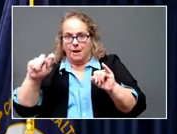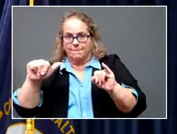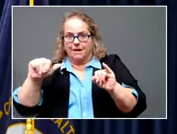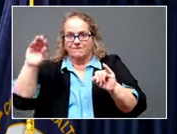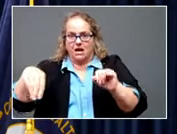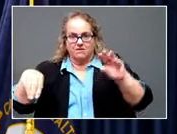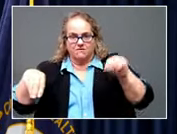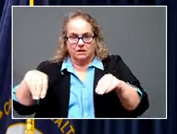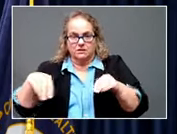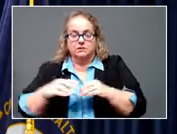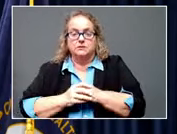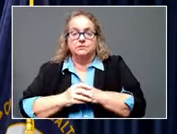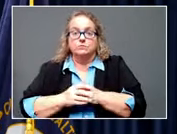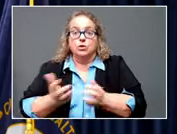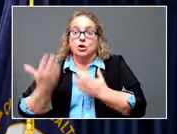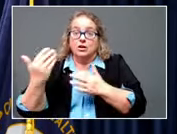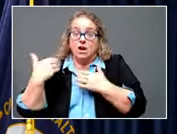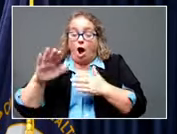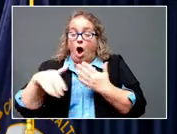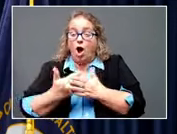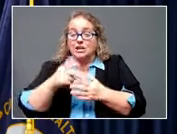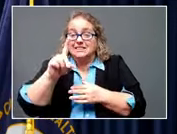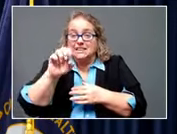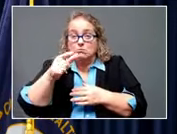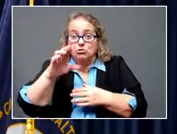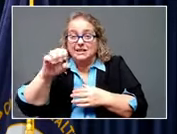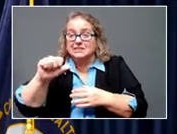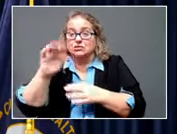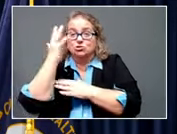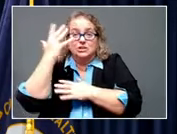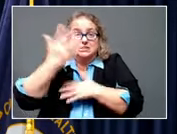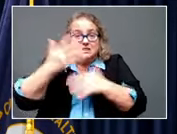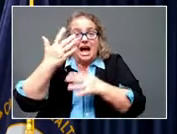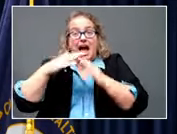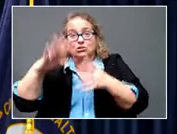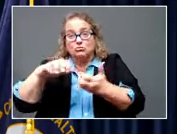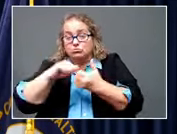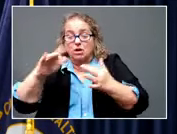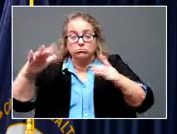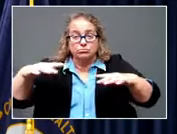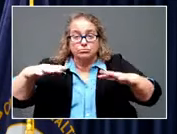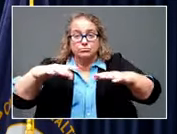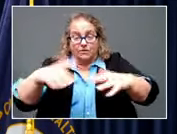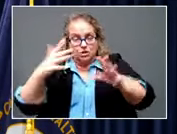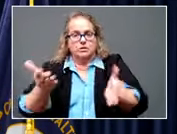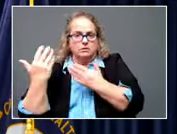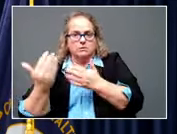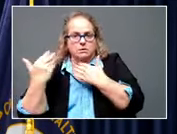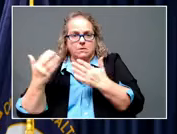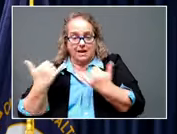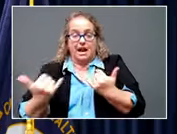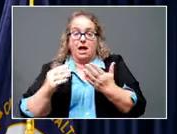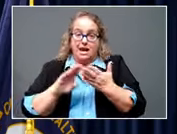ramp up. We are working with our federal partners to remove debris from our neighborhoods, roads, and highways as quickly and safely